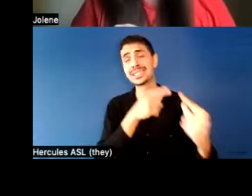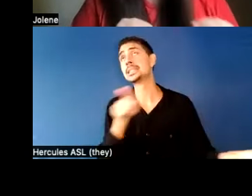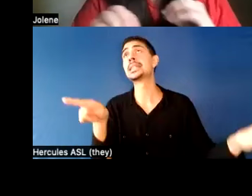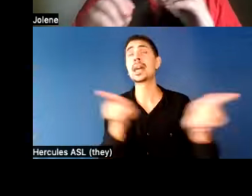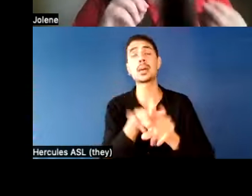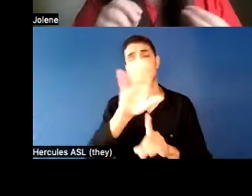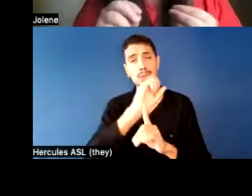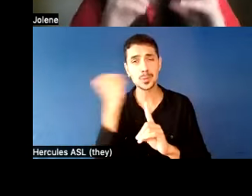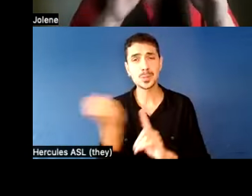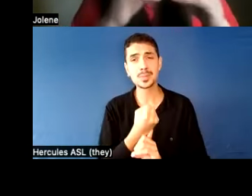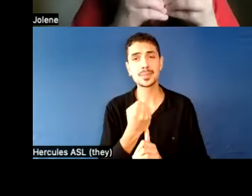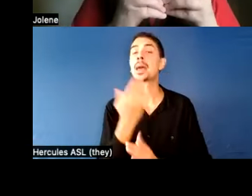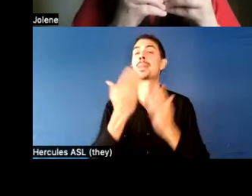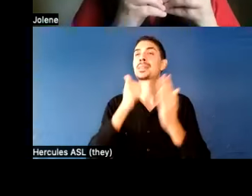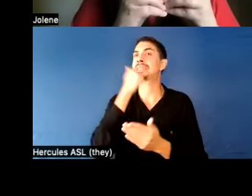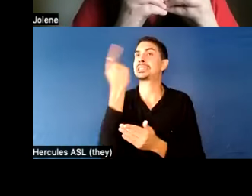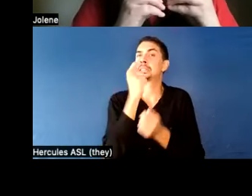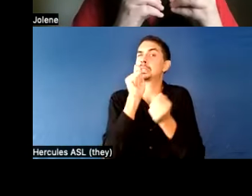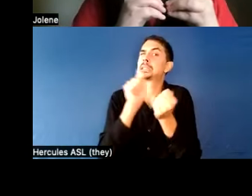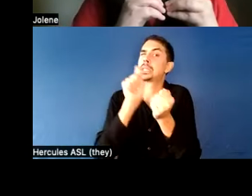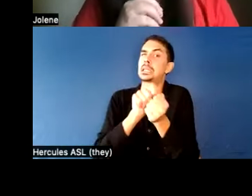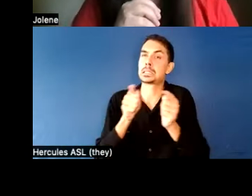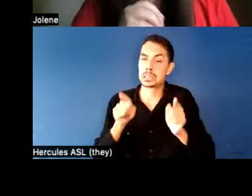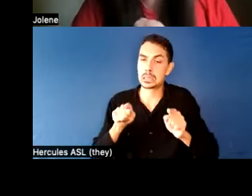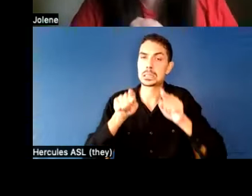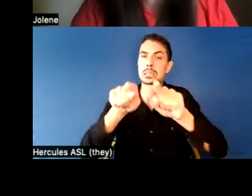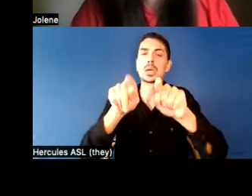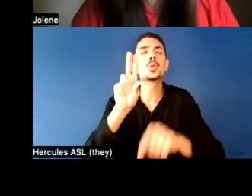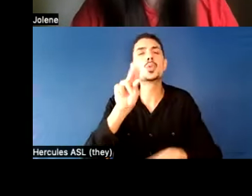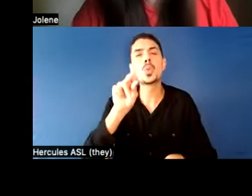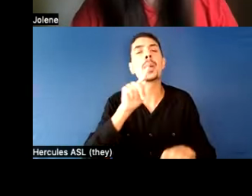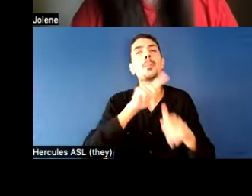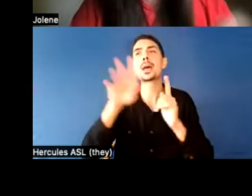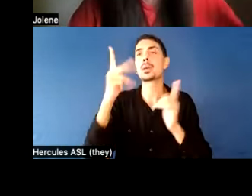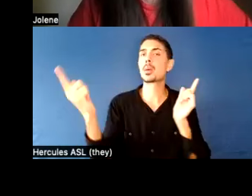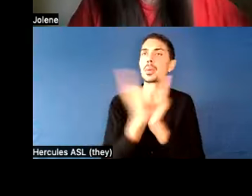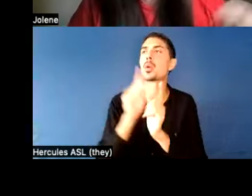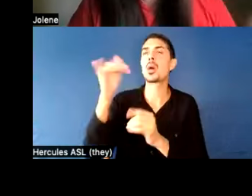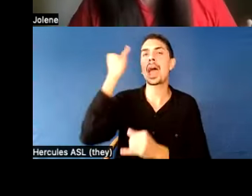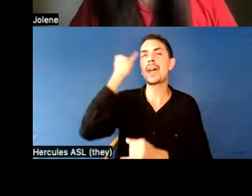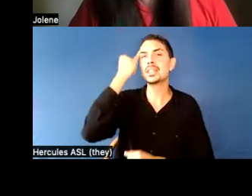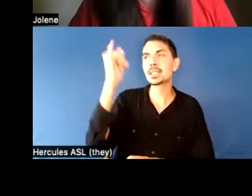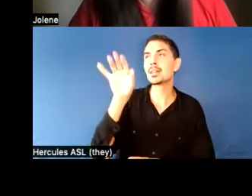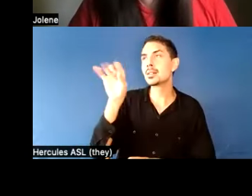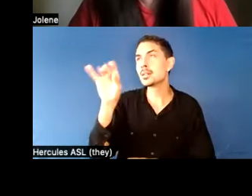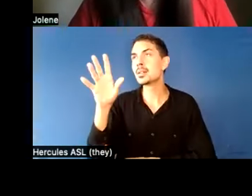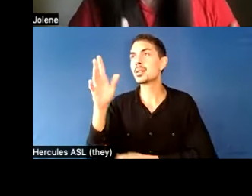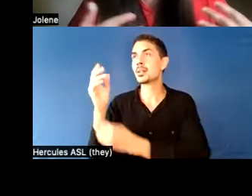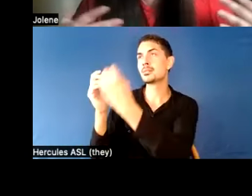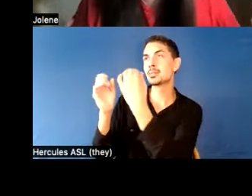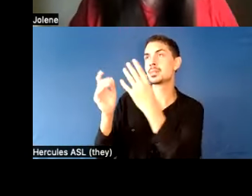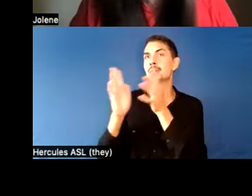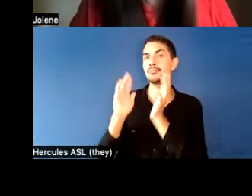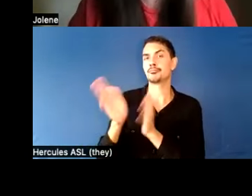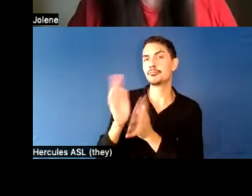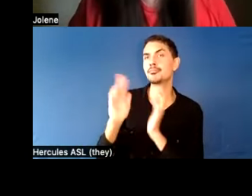and maybe not always just specifically, but you have people who you can bounce ideas off of, or people who have had that, been there, done that, and who